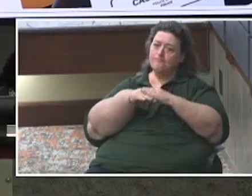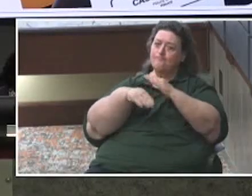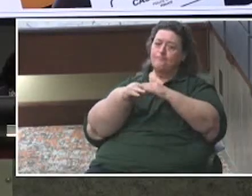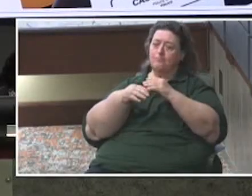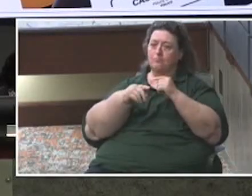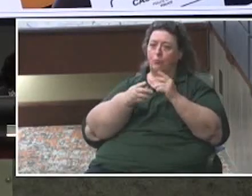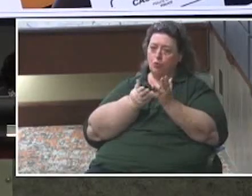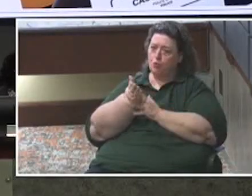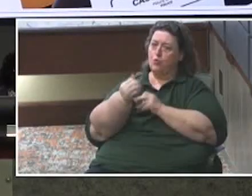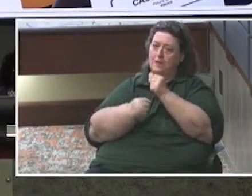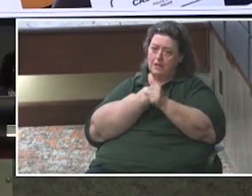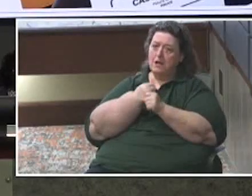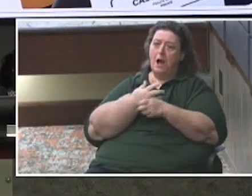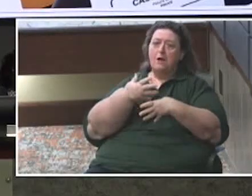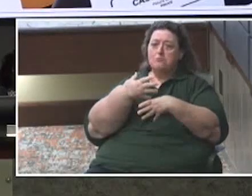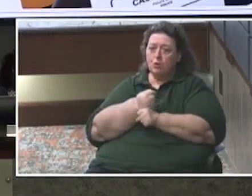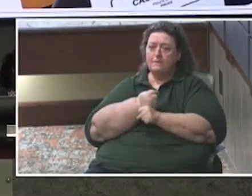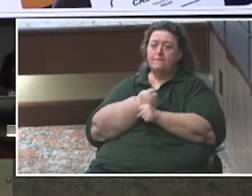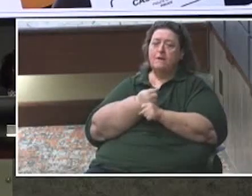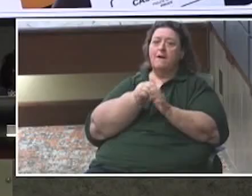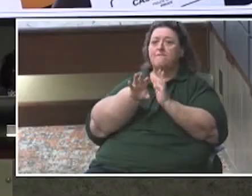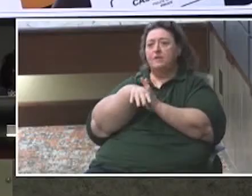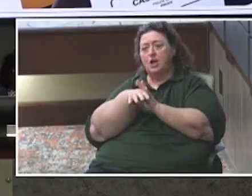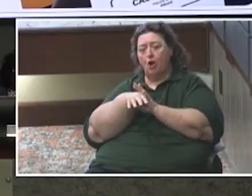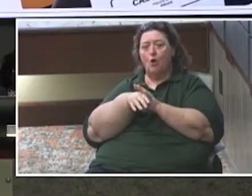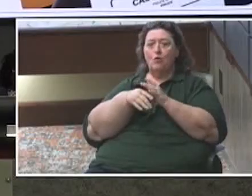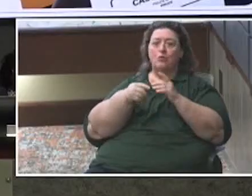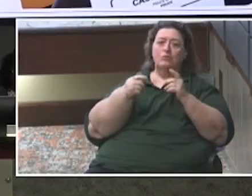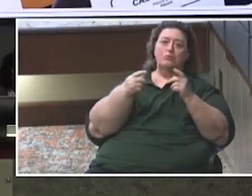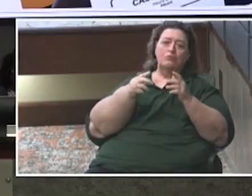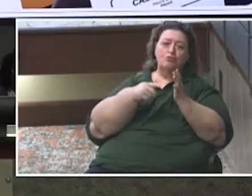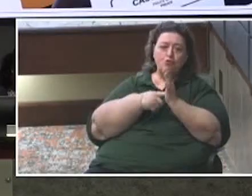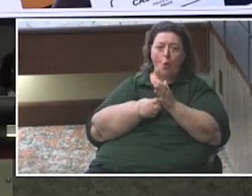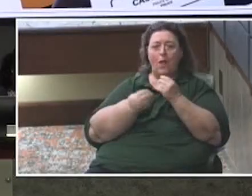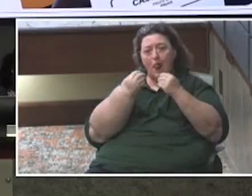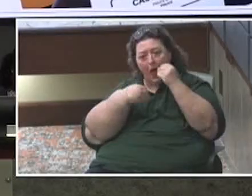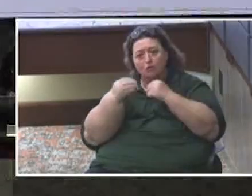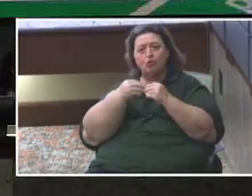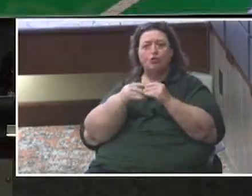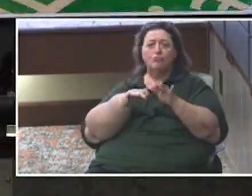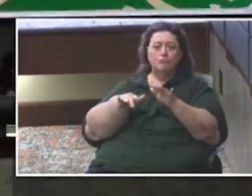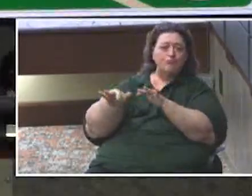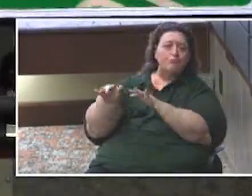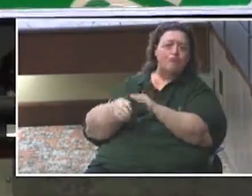brief video showcasing the luncheon and recognized employees, I believe.